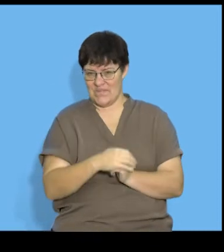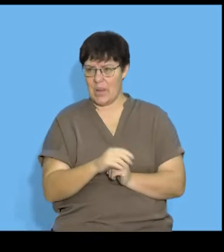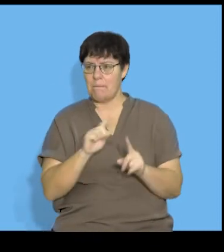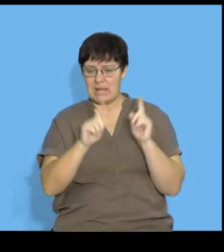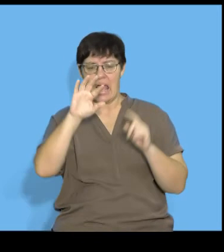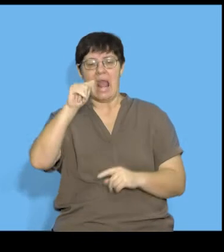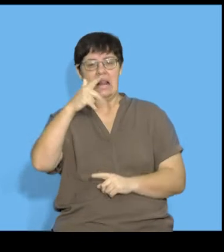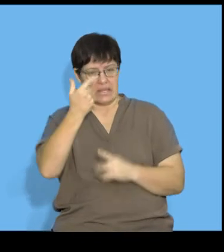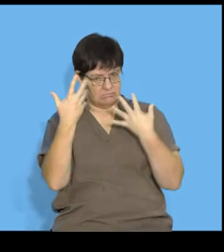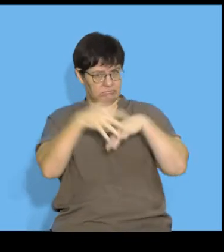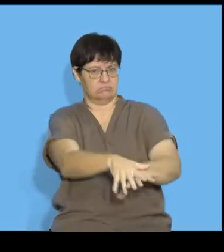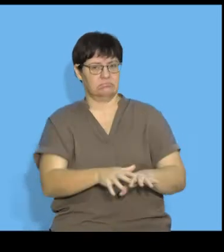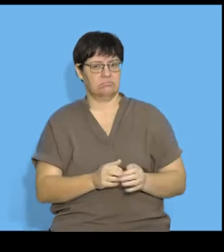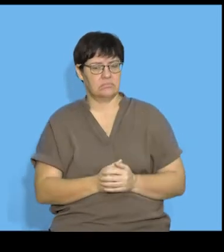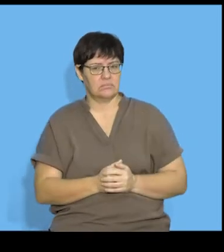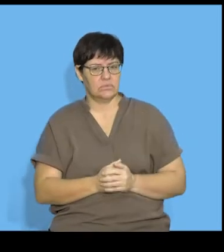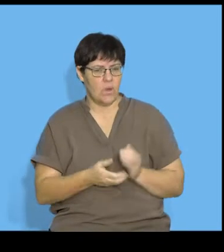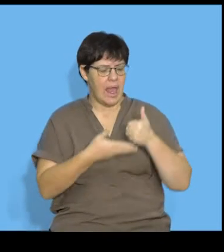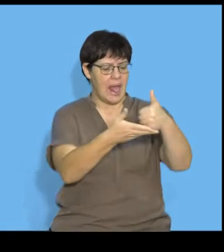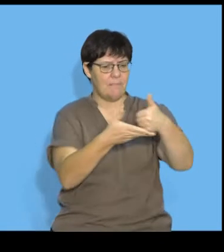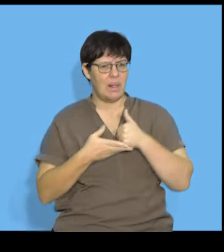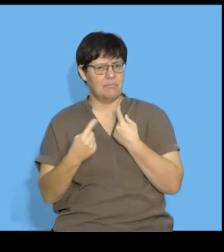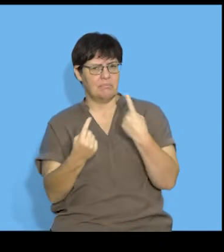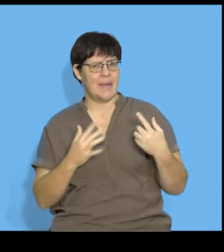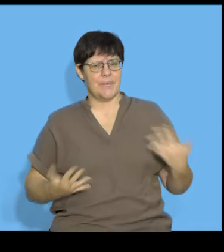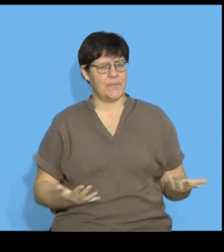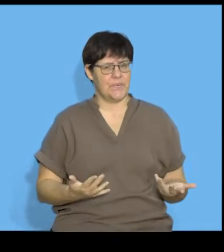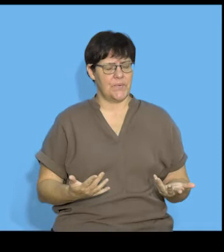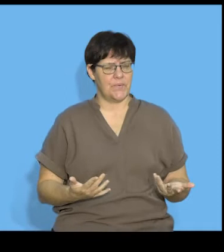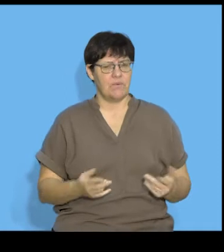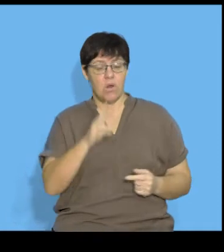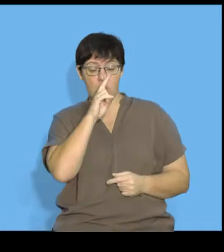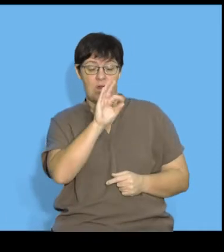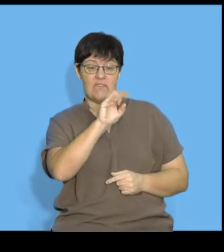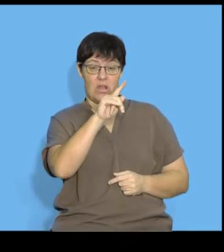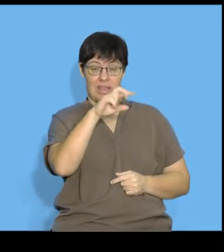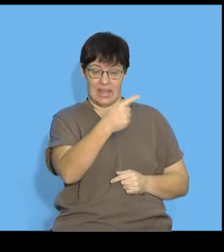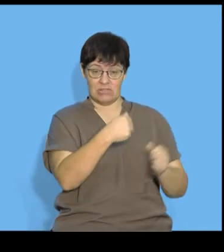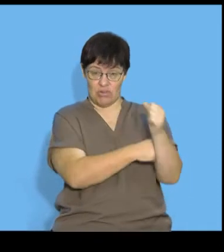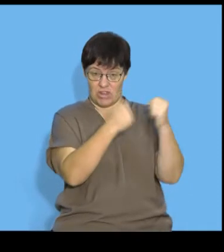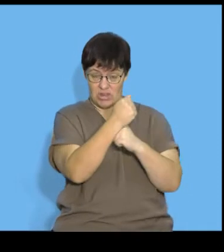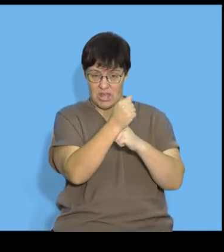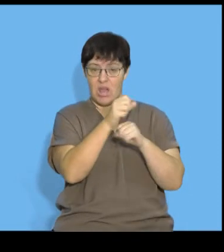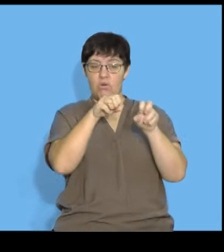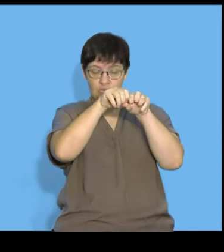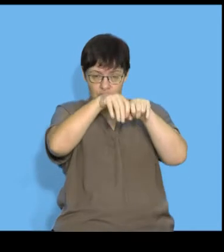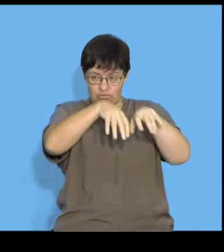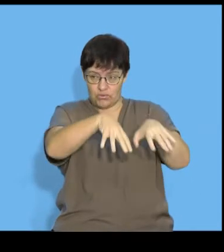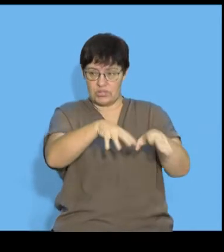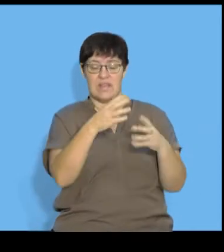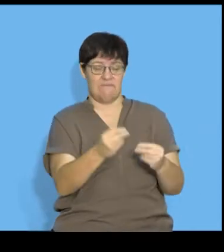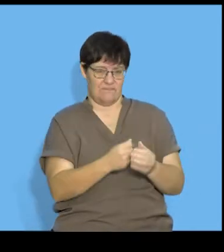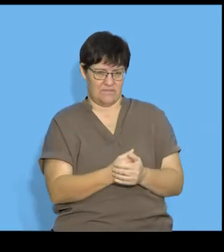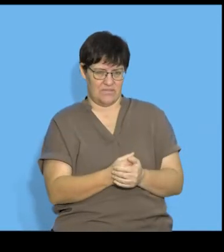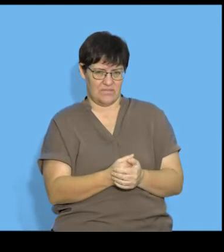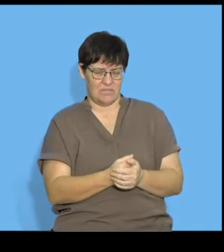Now, how does it help each other? When we look at the structure of fungi have got roots, right? They're not really proper